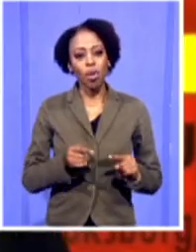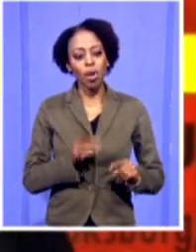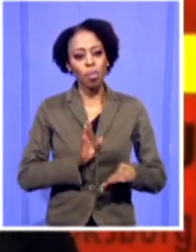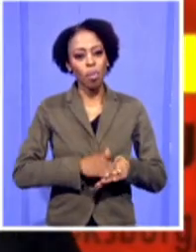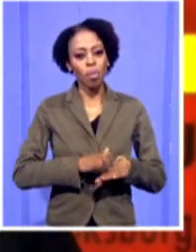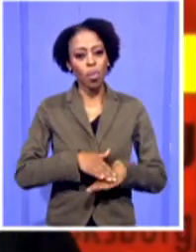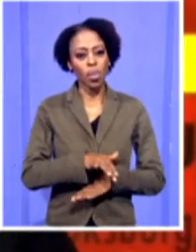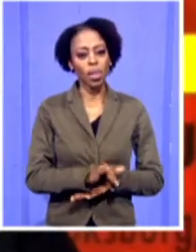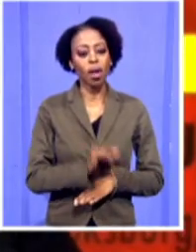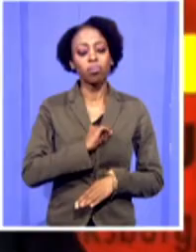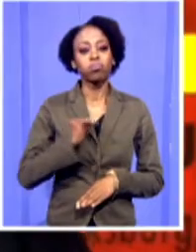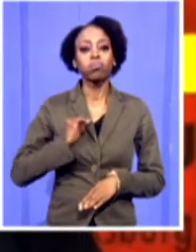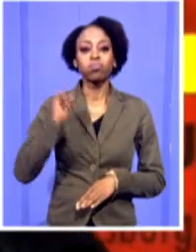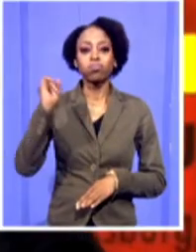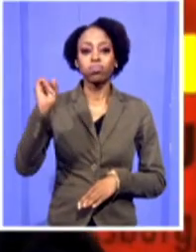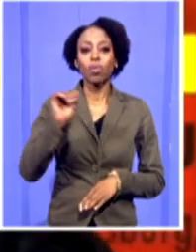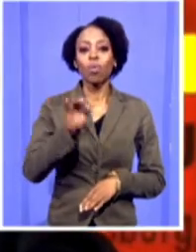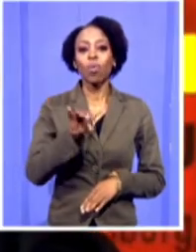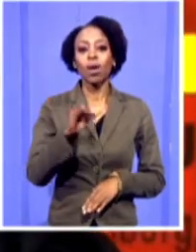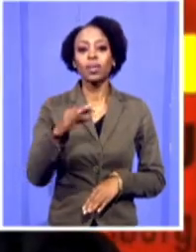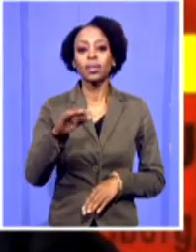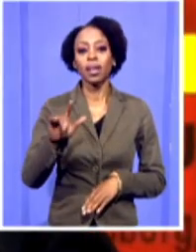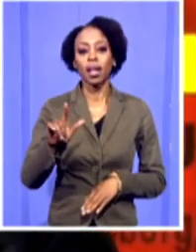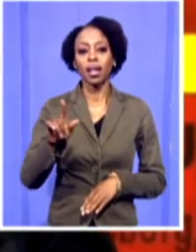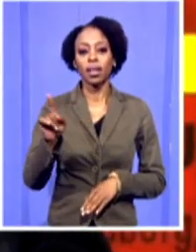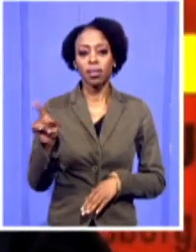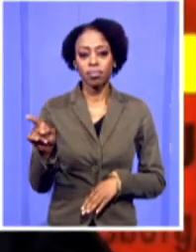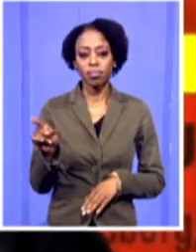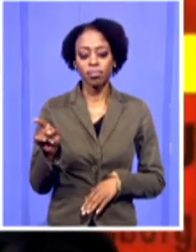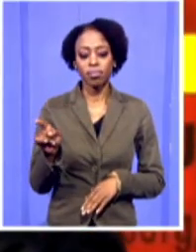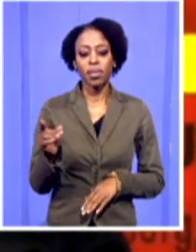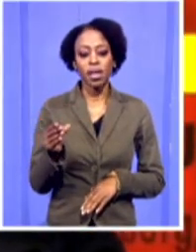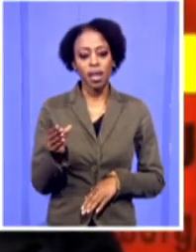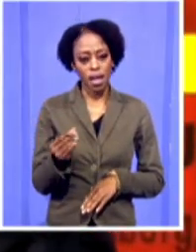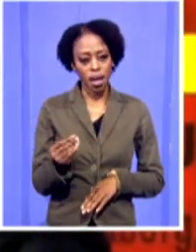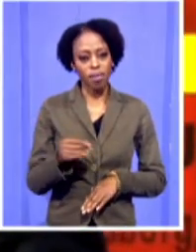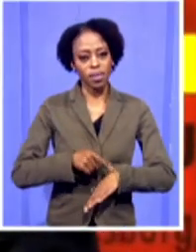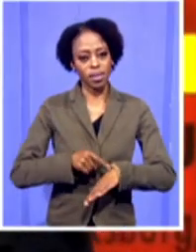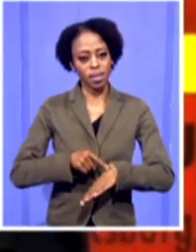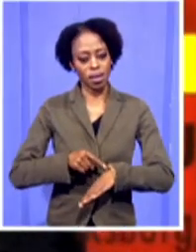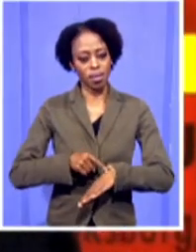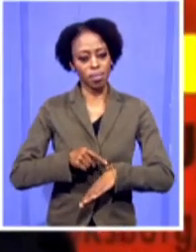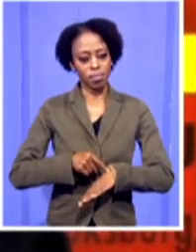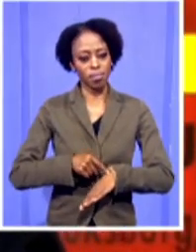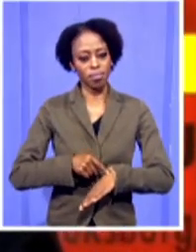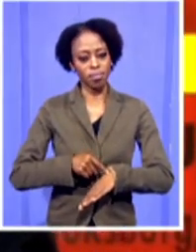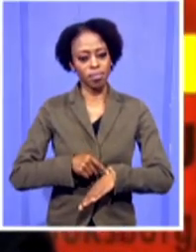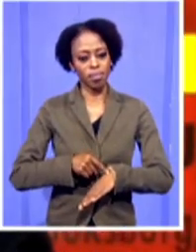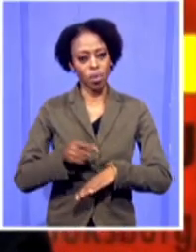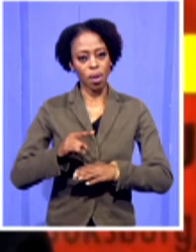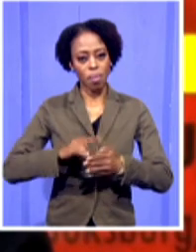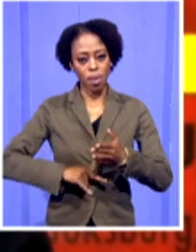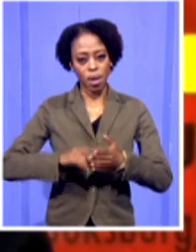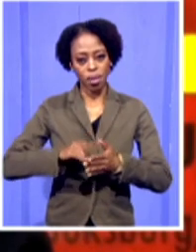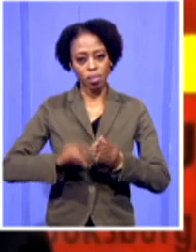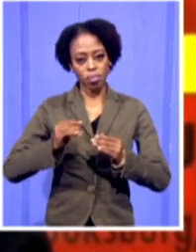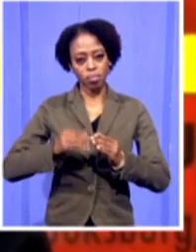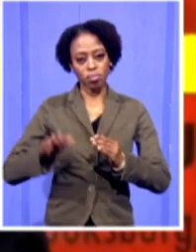the comrade YCL is going to have his time as we spread these messages of